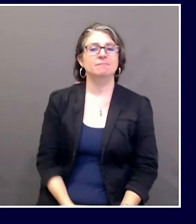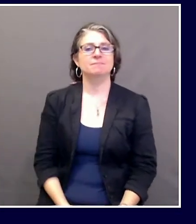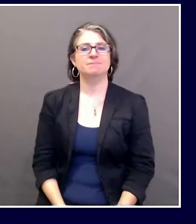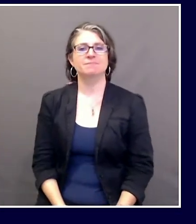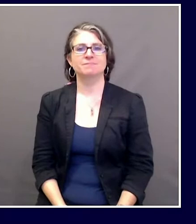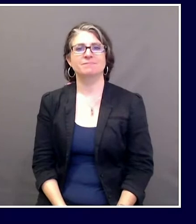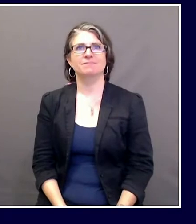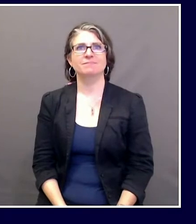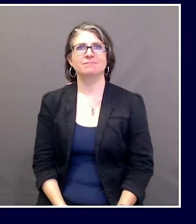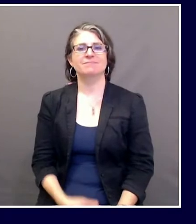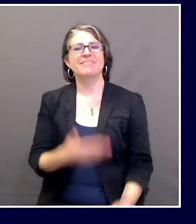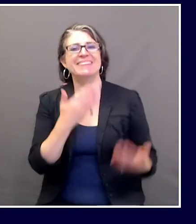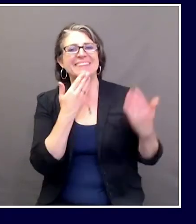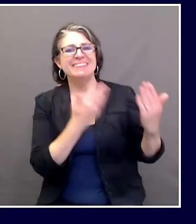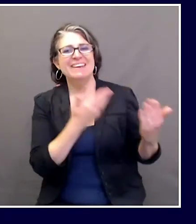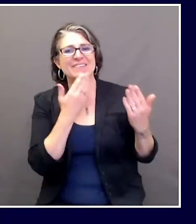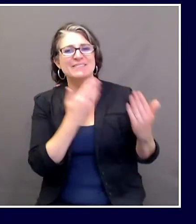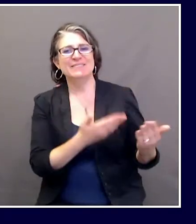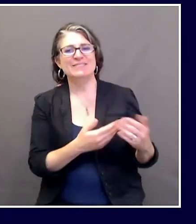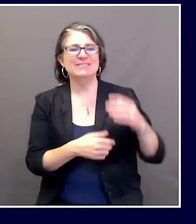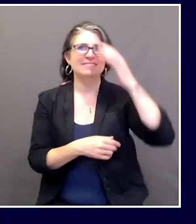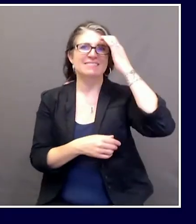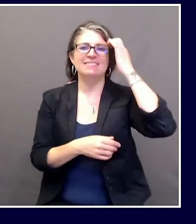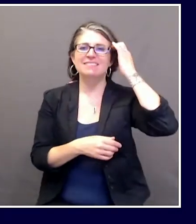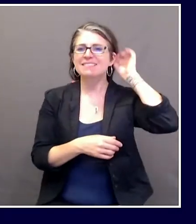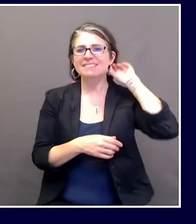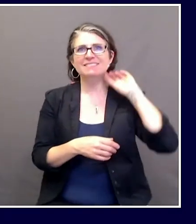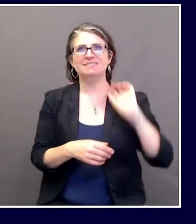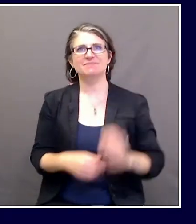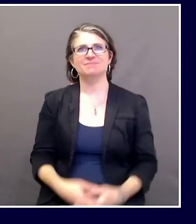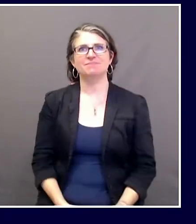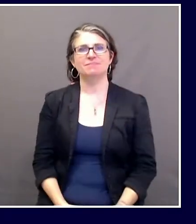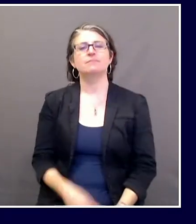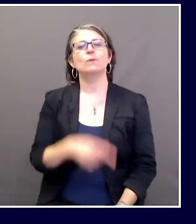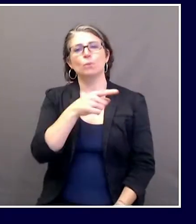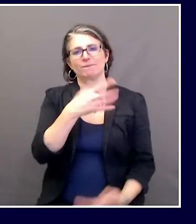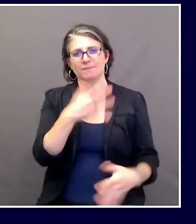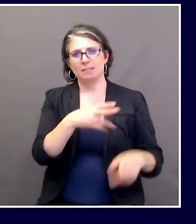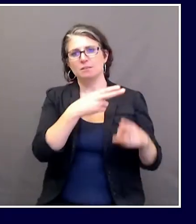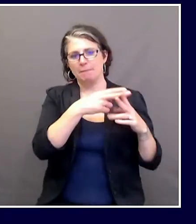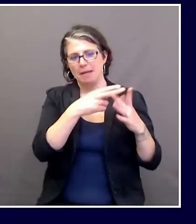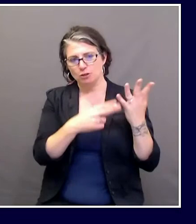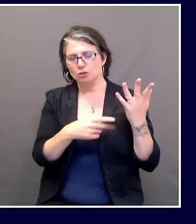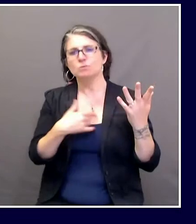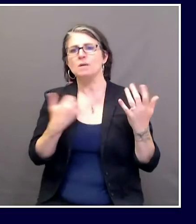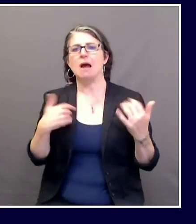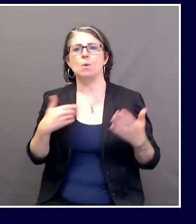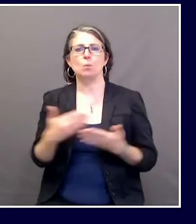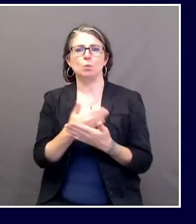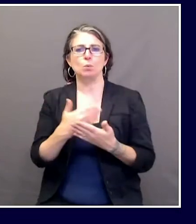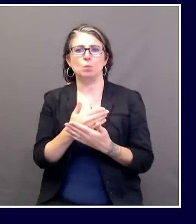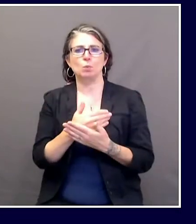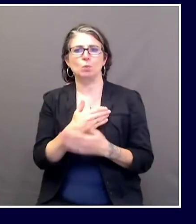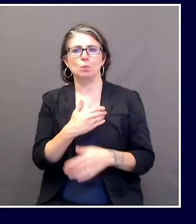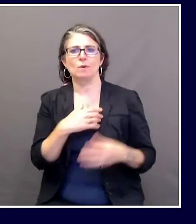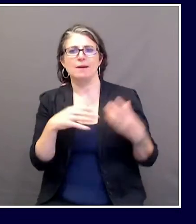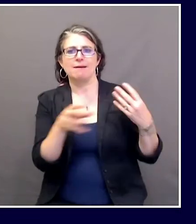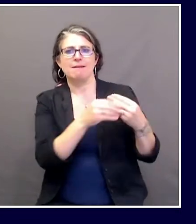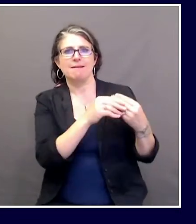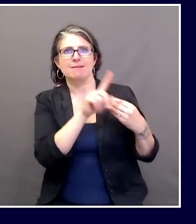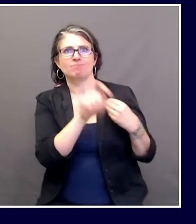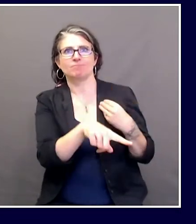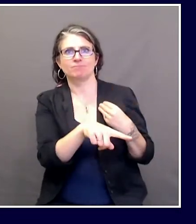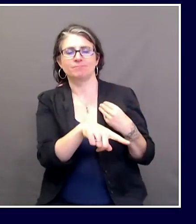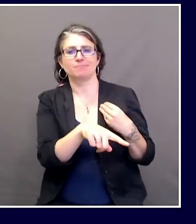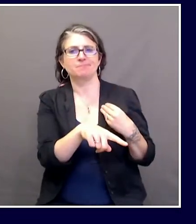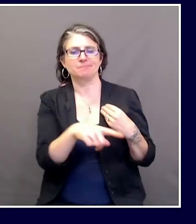Thank you, Dr. Shaw. Following up on a couple of things that you've said already, and some of these listeners that have asked us about the number